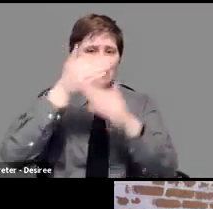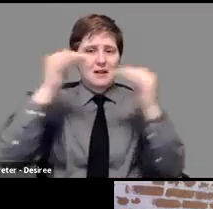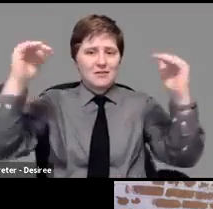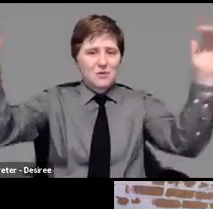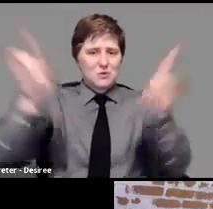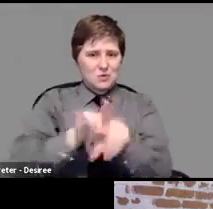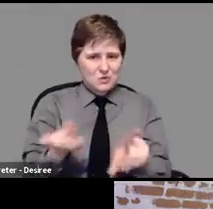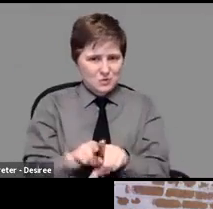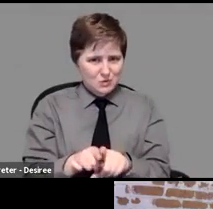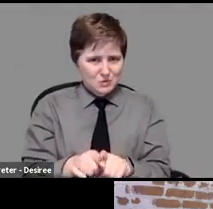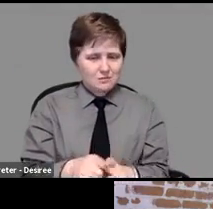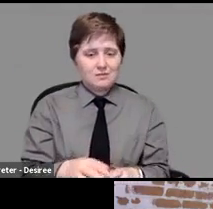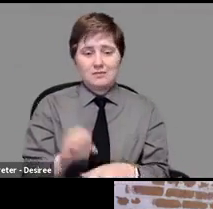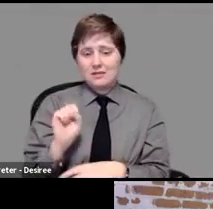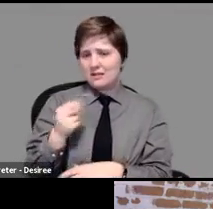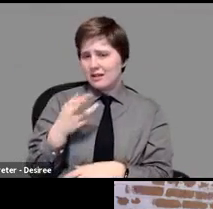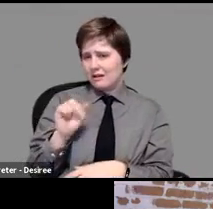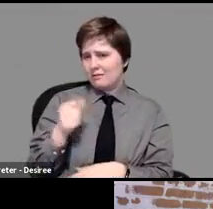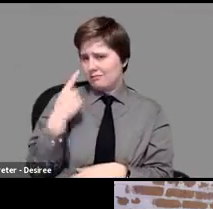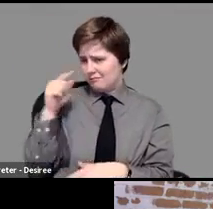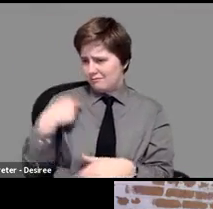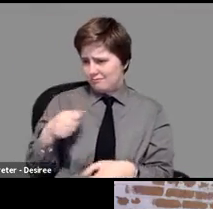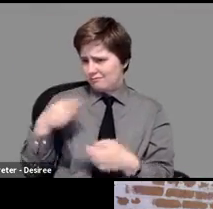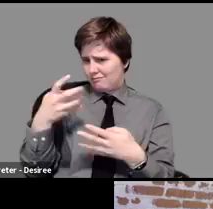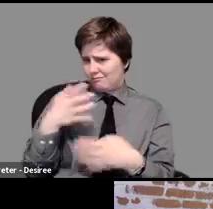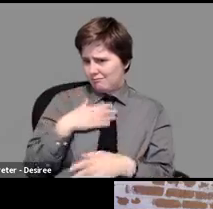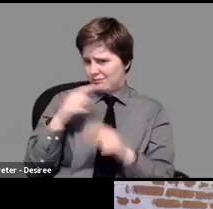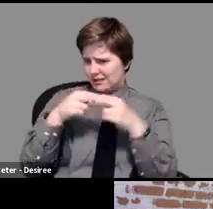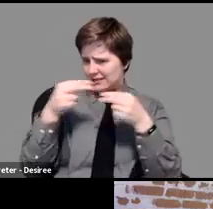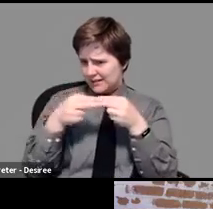level. Sarah, actually, can you pull up my slide?